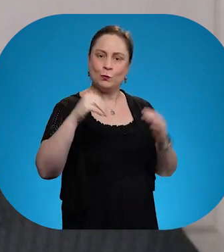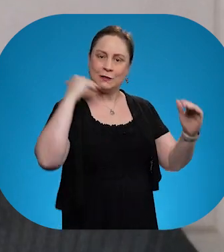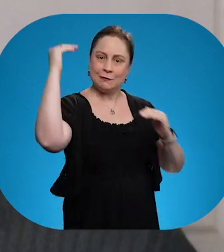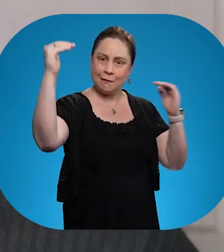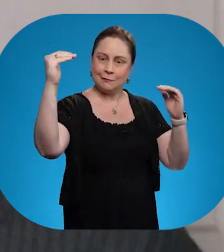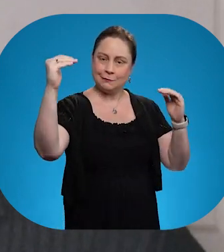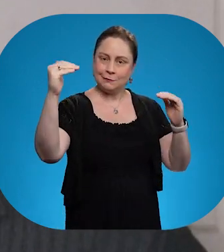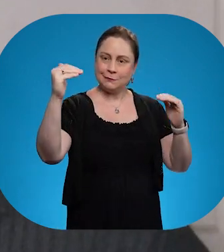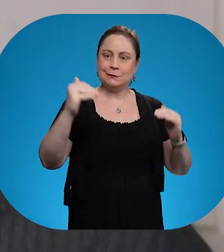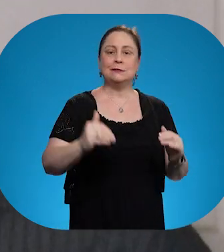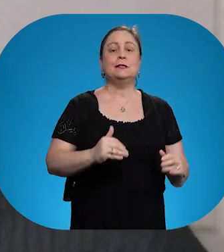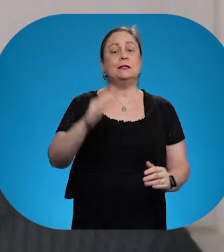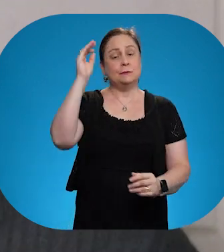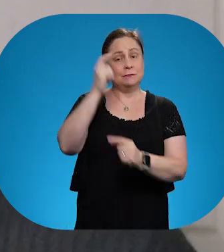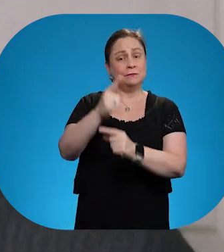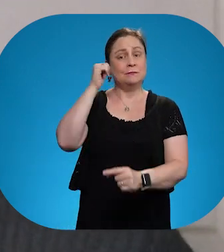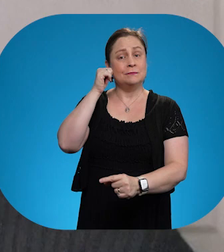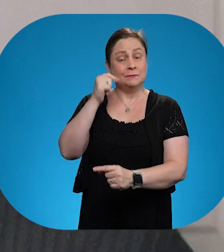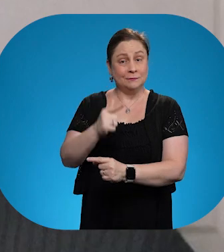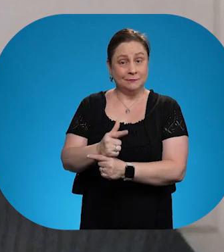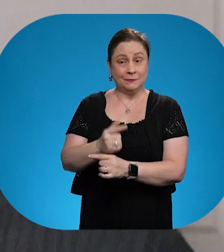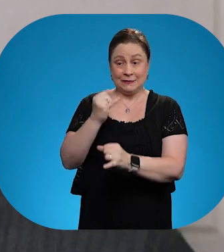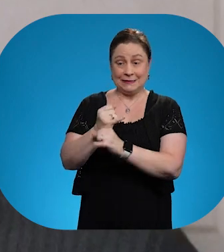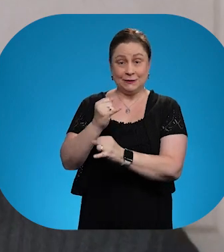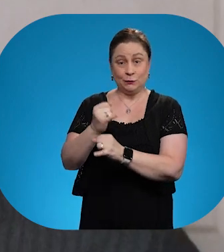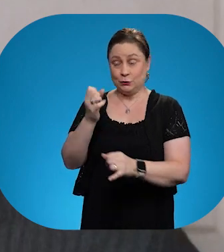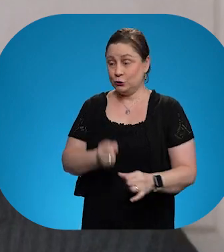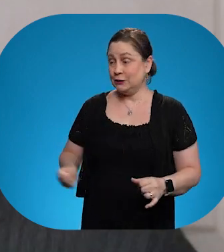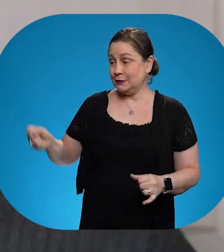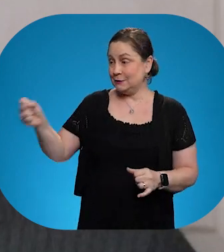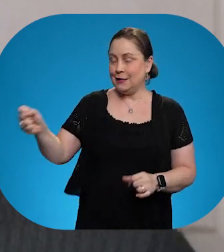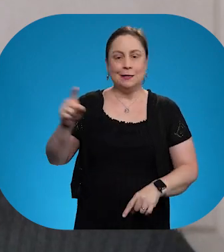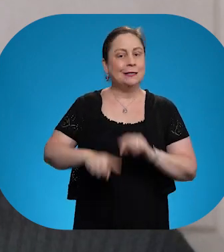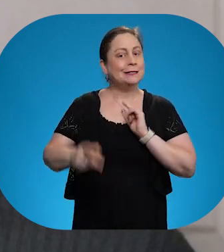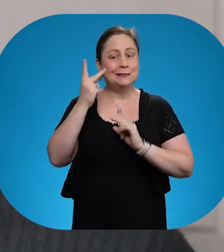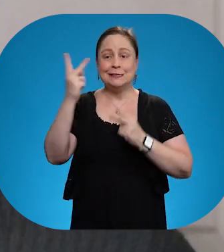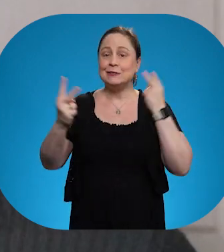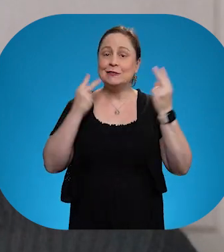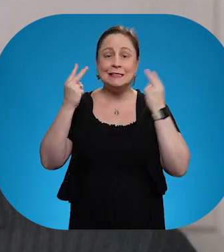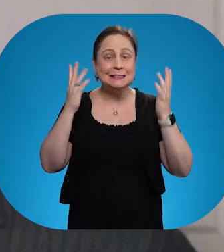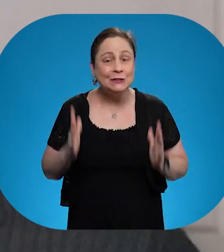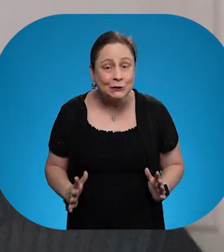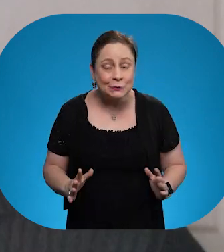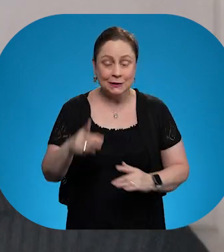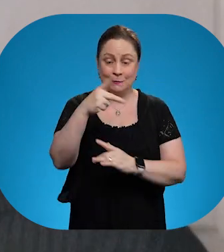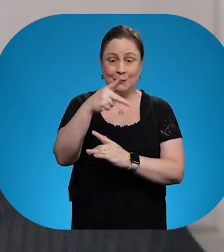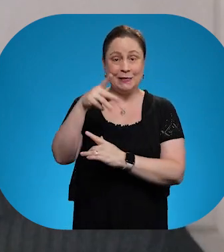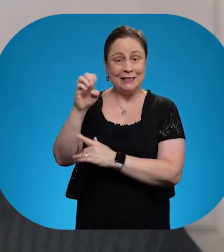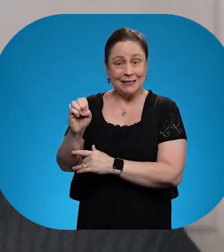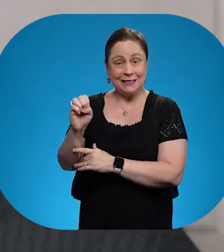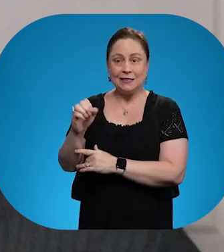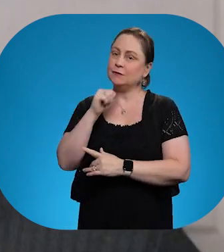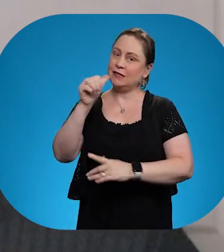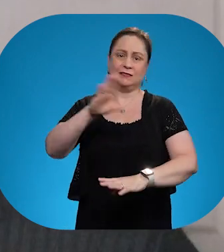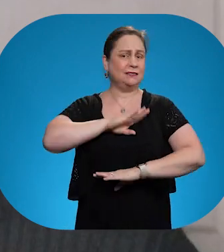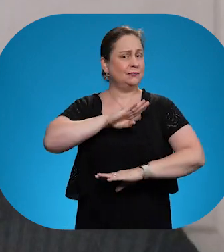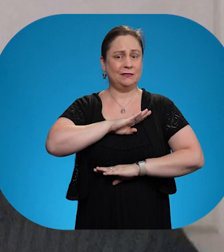older adults. Our siblings and institutions were cut off from seeing visitors, and the